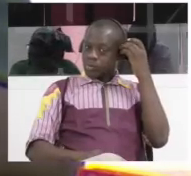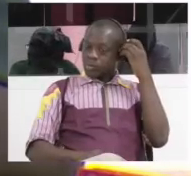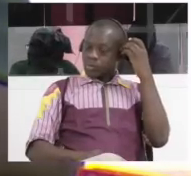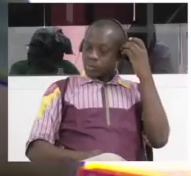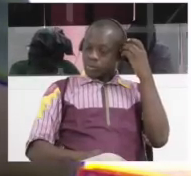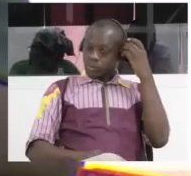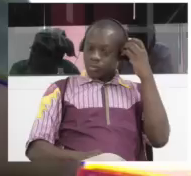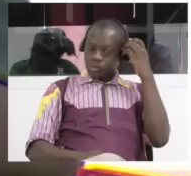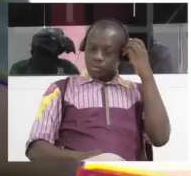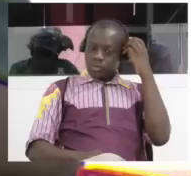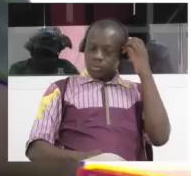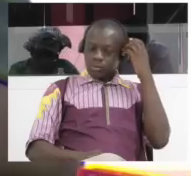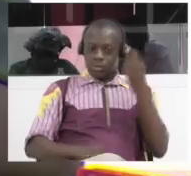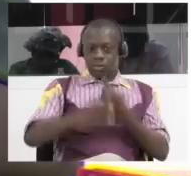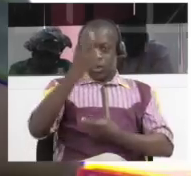Again, I will repeat,